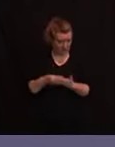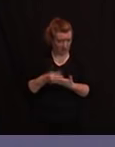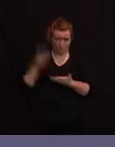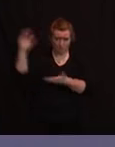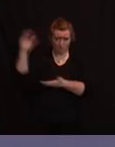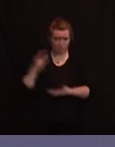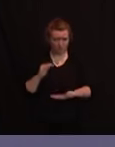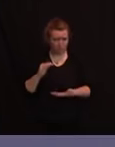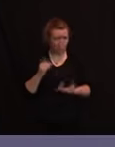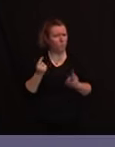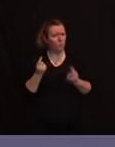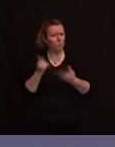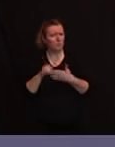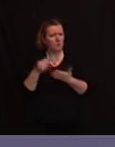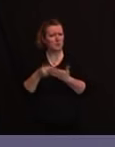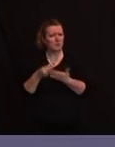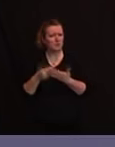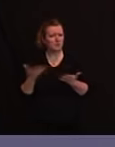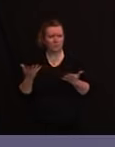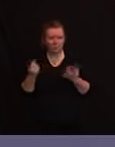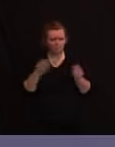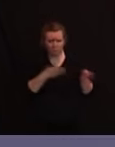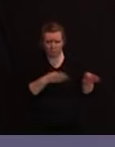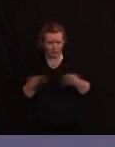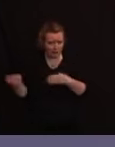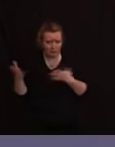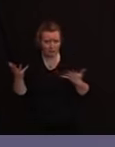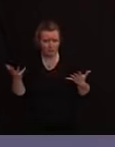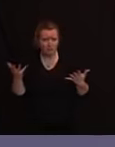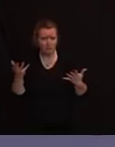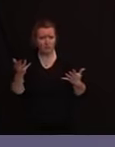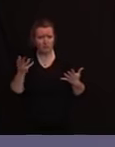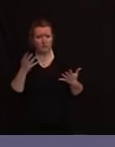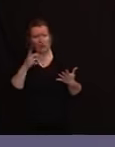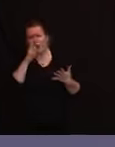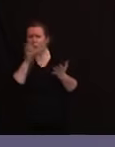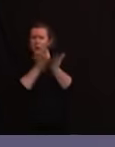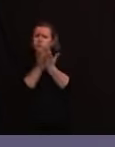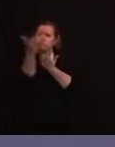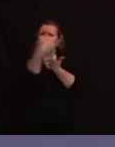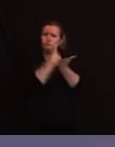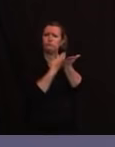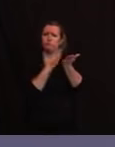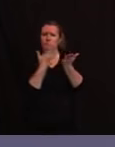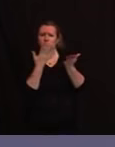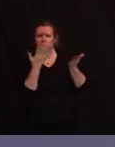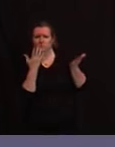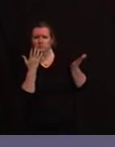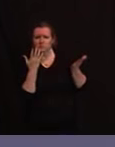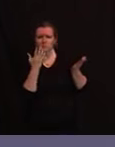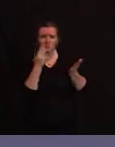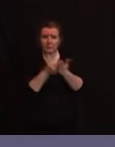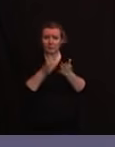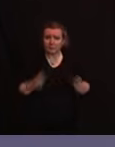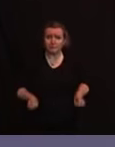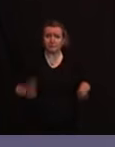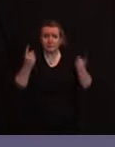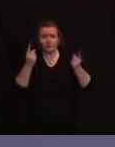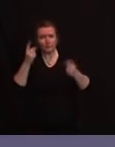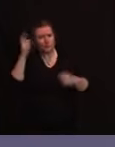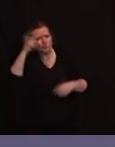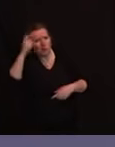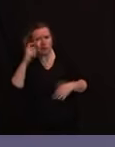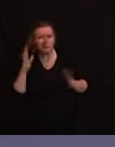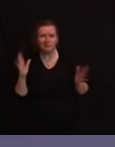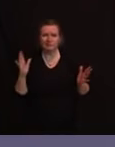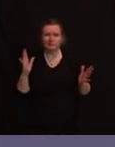what kind of transparency will be put in place so taxpayers can be sure that money is being spent wisely and for its intended purpose? Finally,